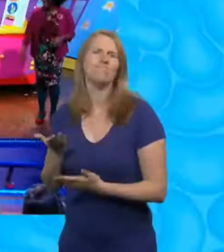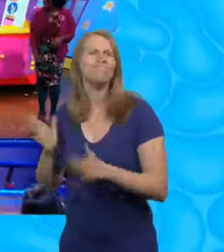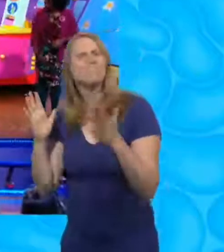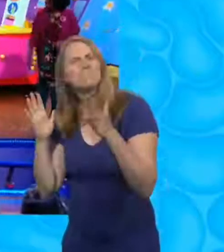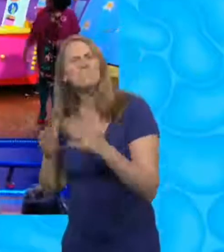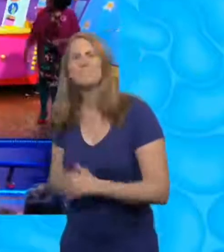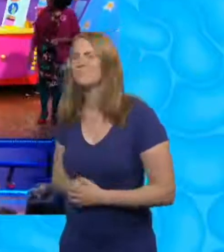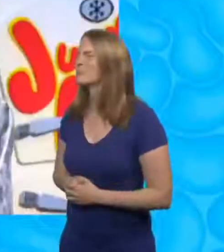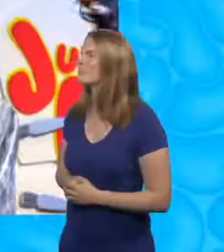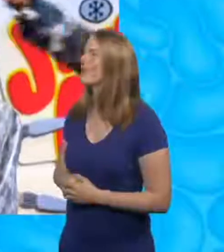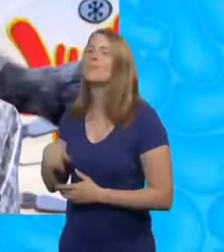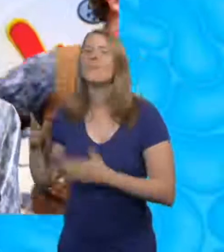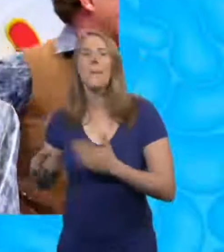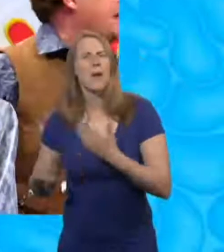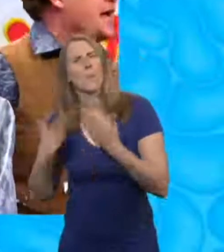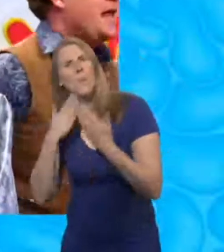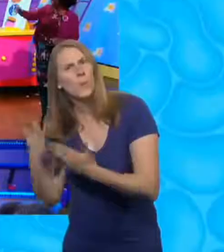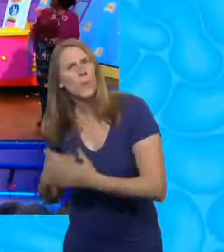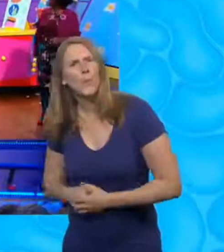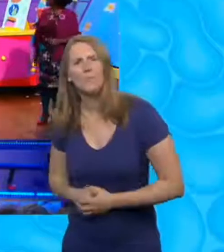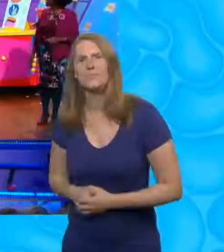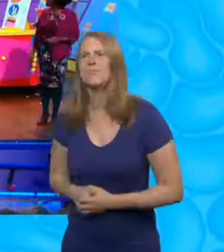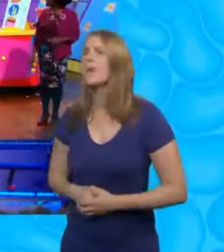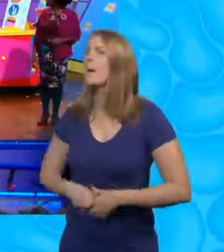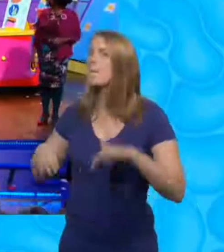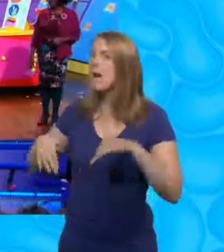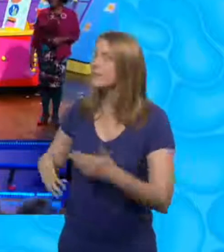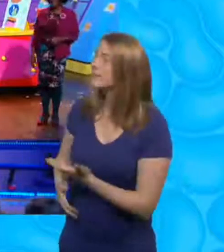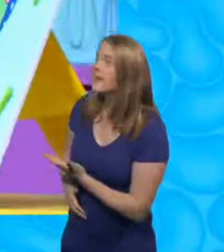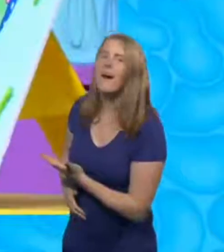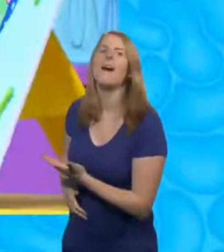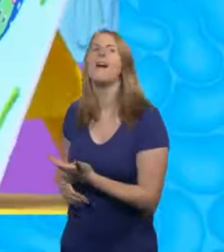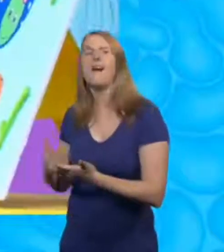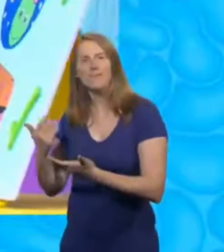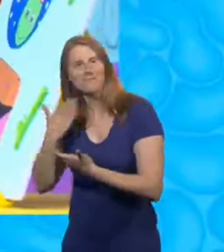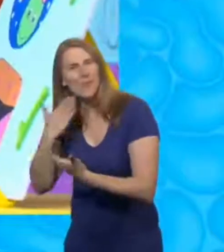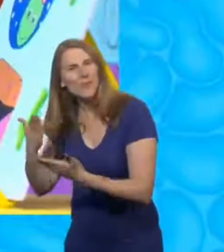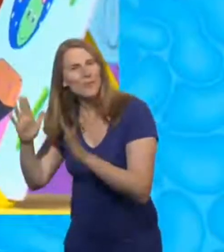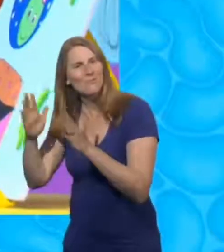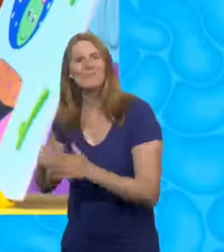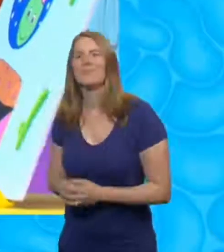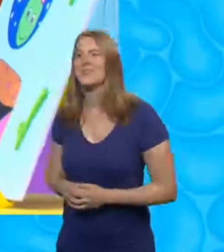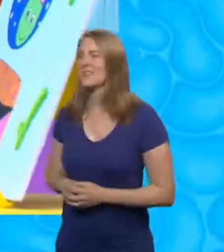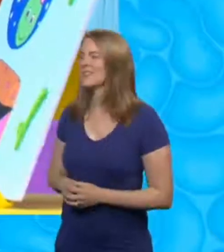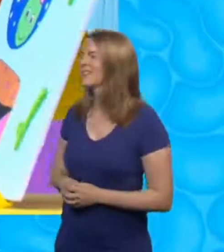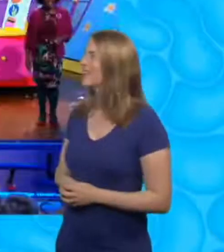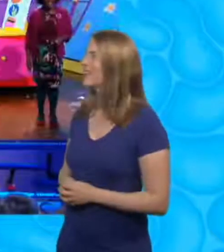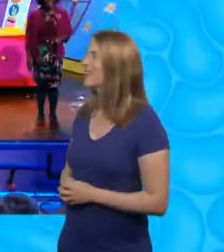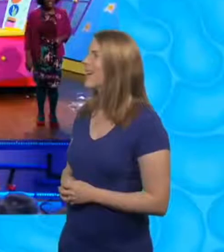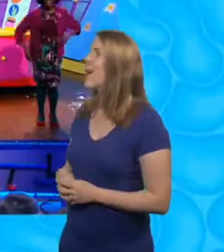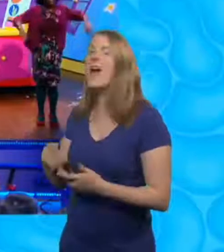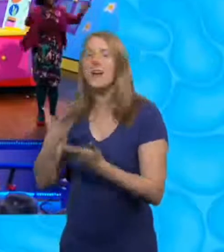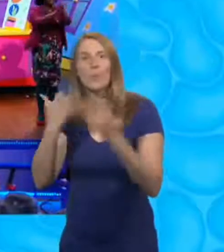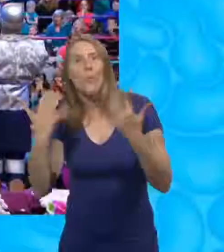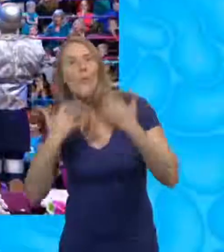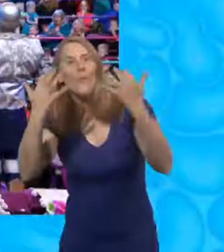Yay! Let's hear it for Robert! Oh, that's cool. And what about Little Monster? Yay! And you!